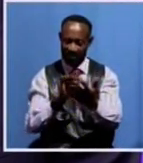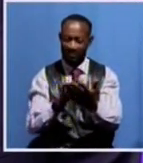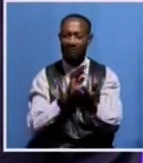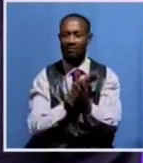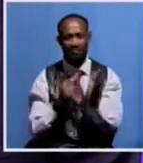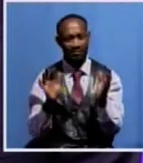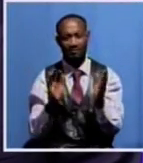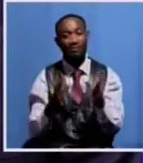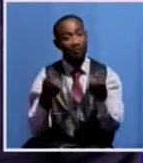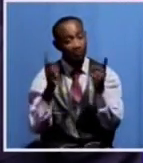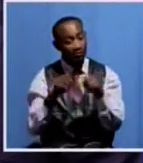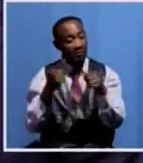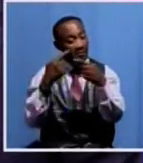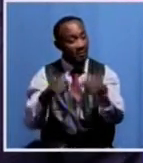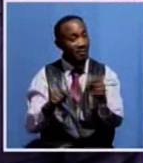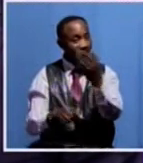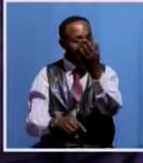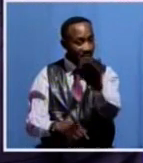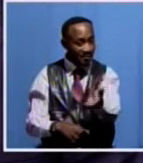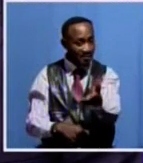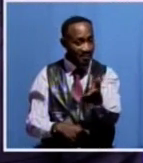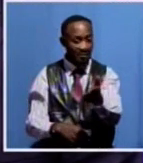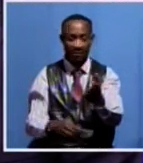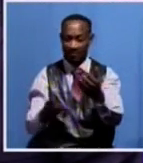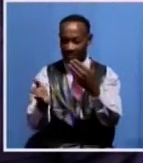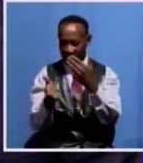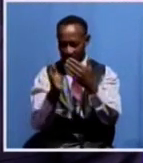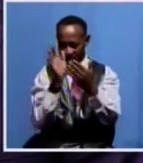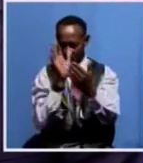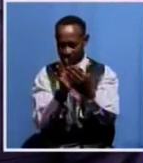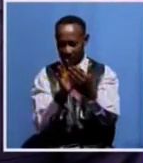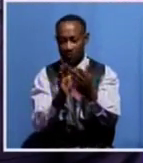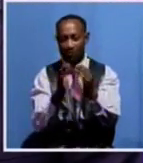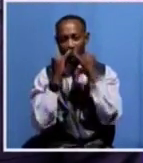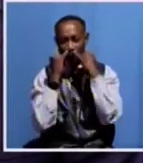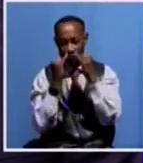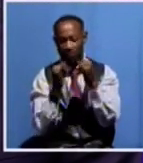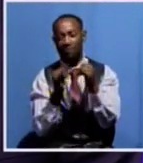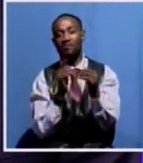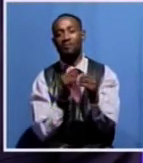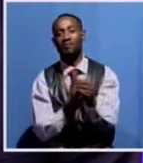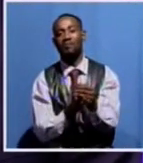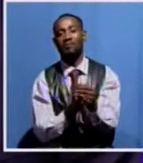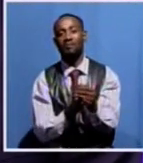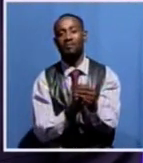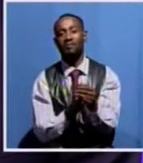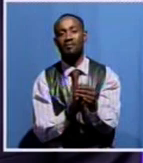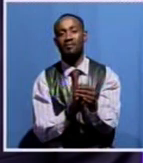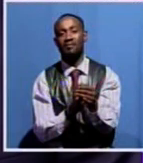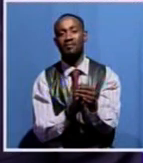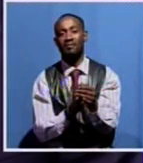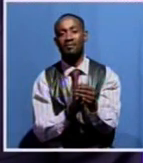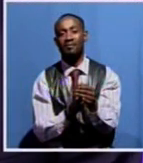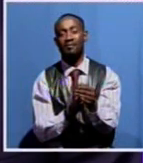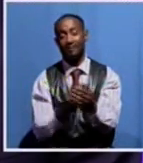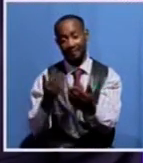when you transact, you'll be picked, and information relating to the purchaser